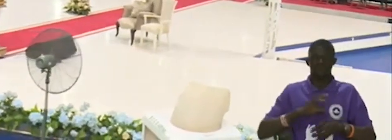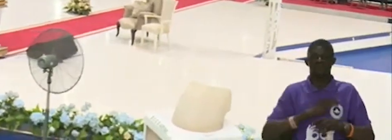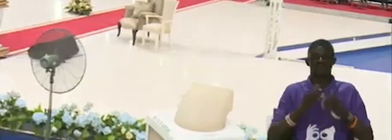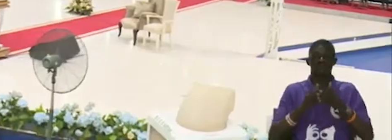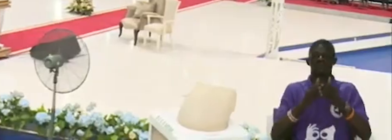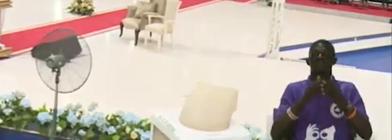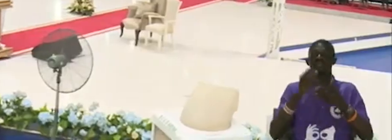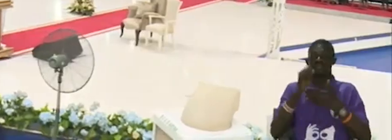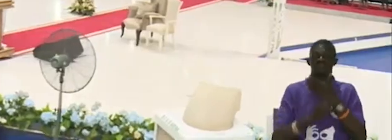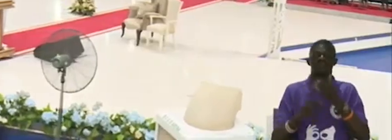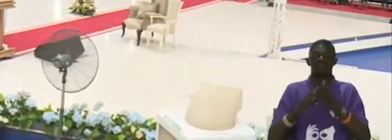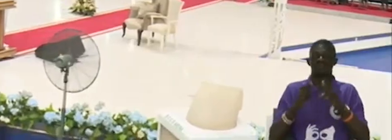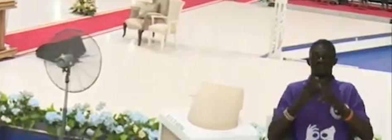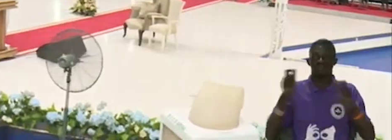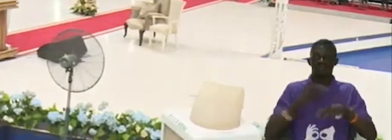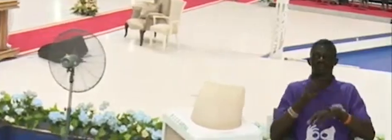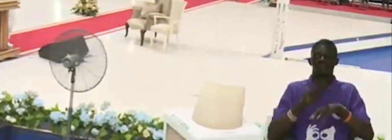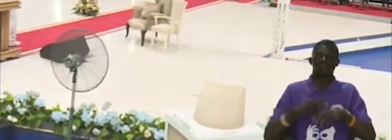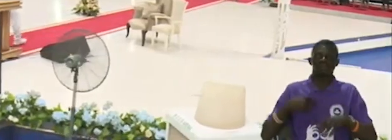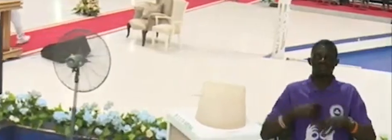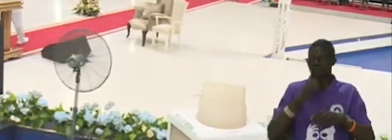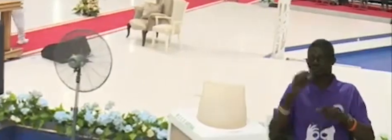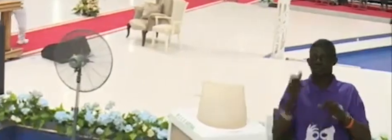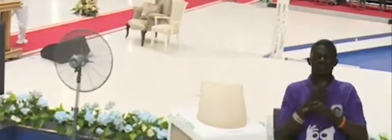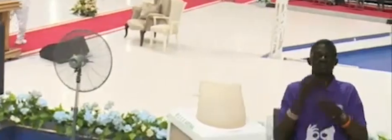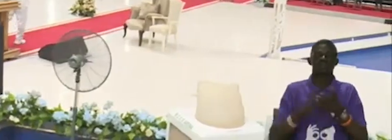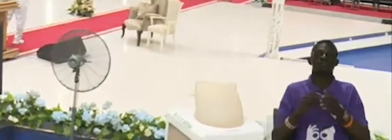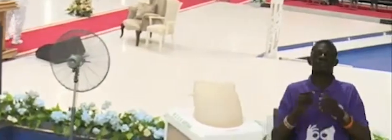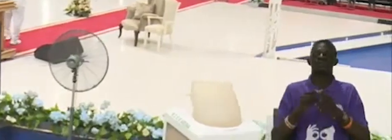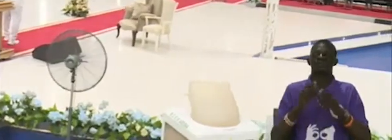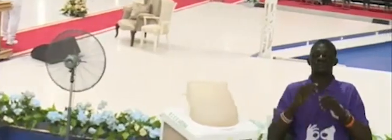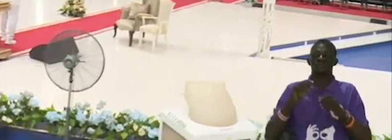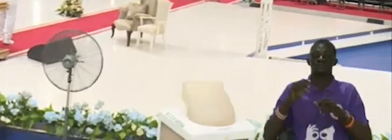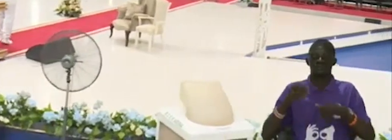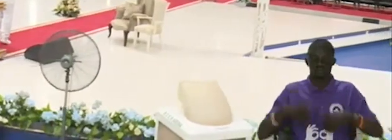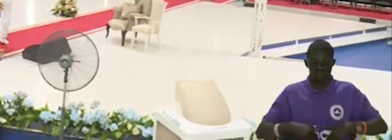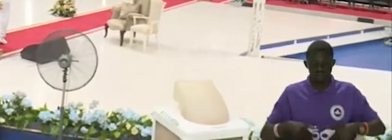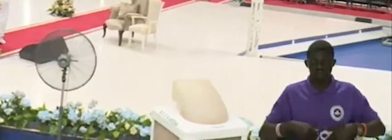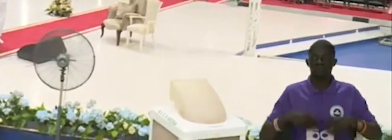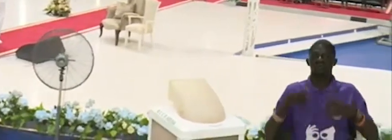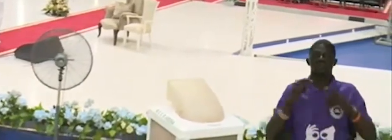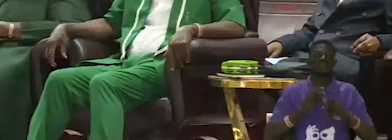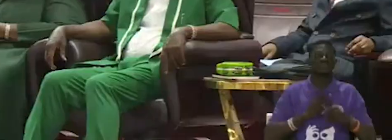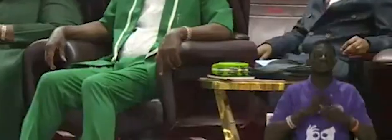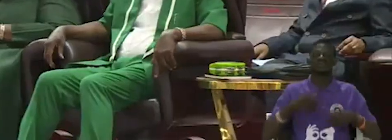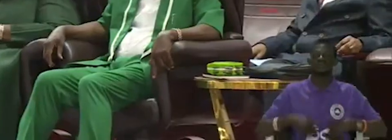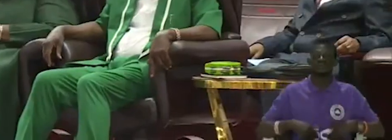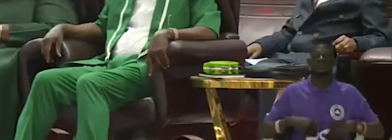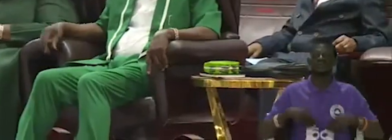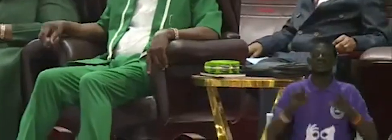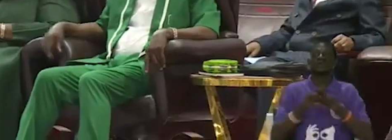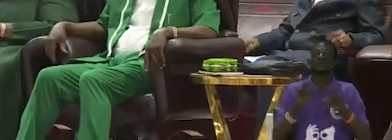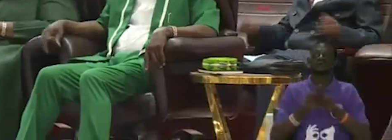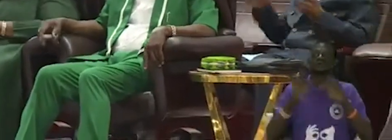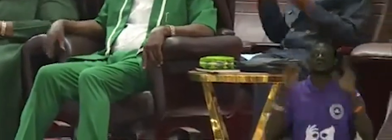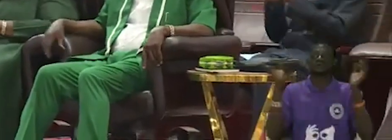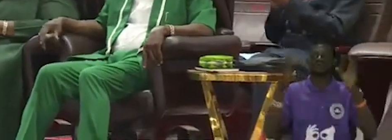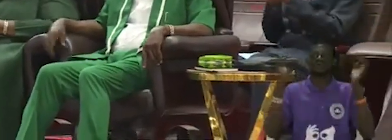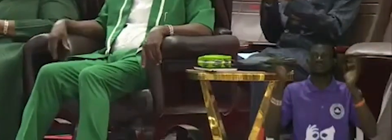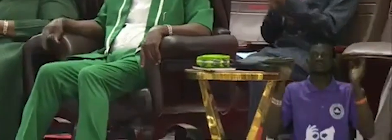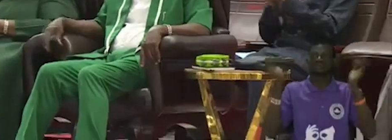great mission. We do not take it for granted. If you're youth in the house, can we appreciate them? Our youth convention has been absolutely